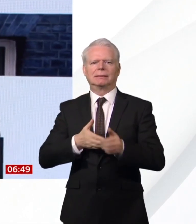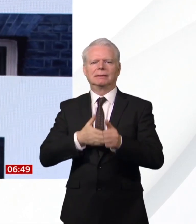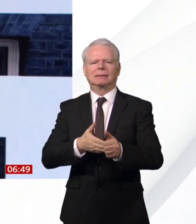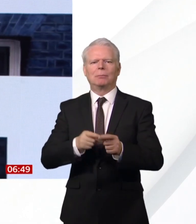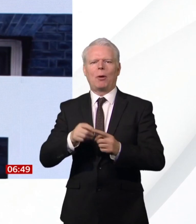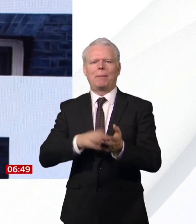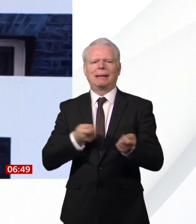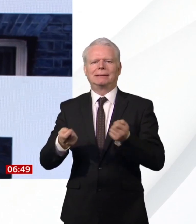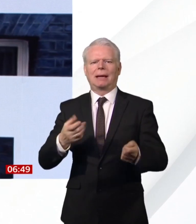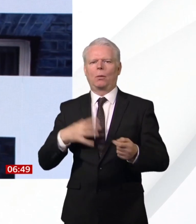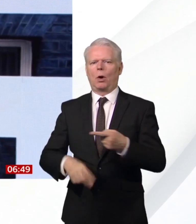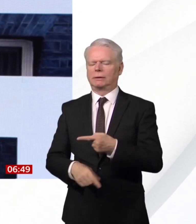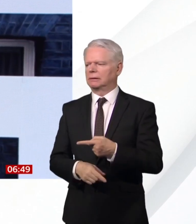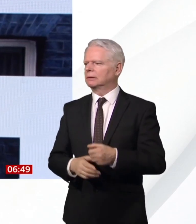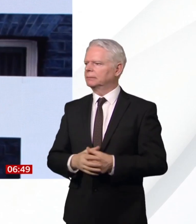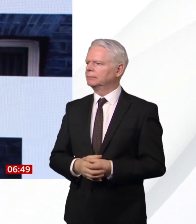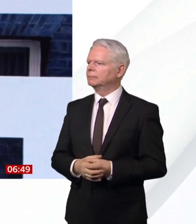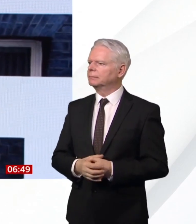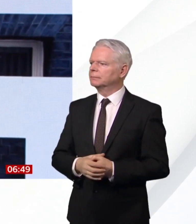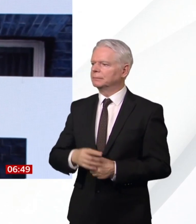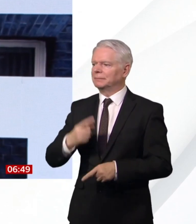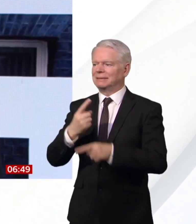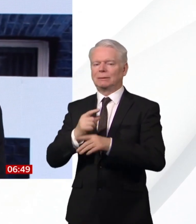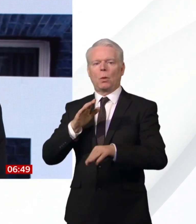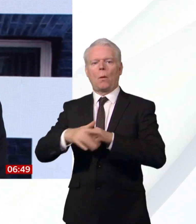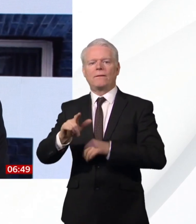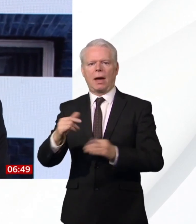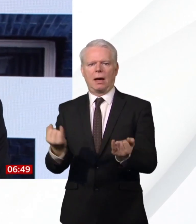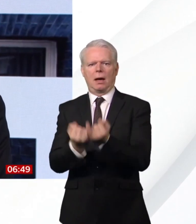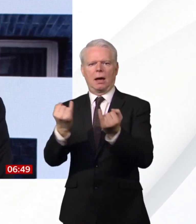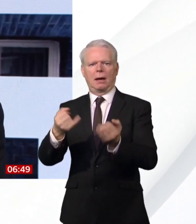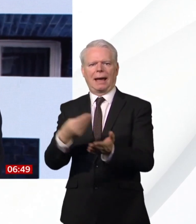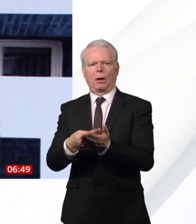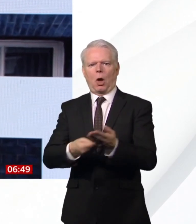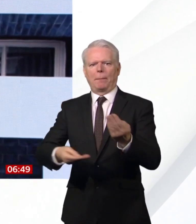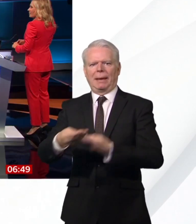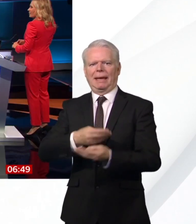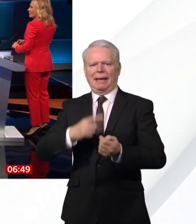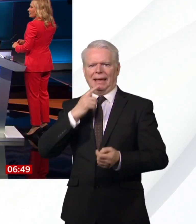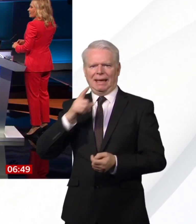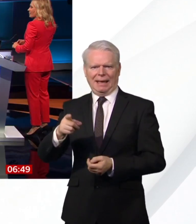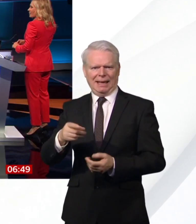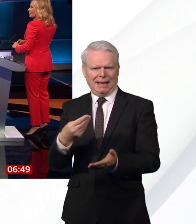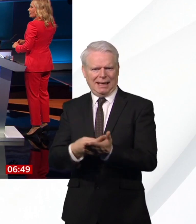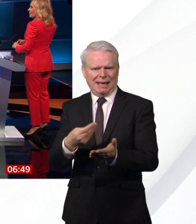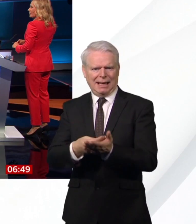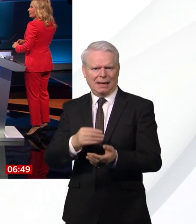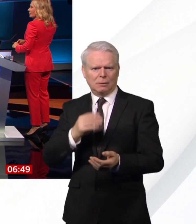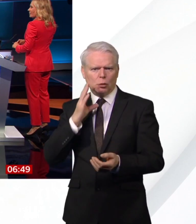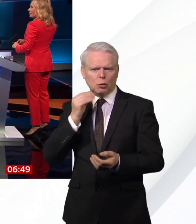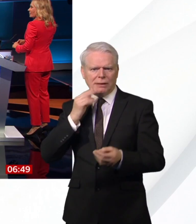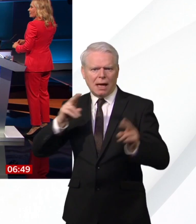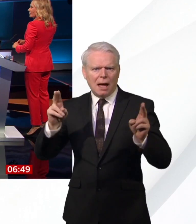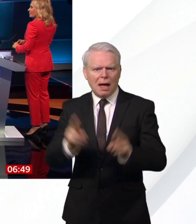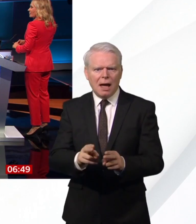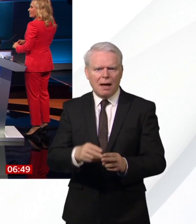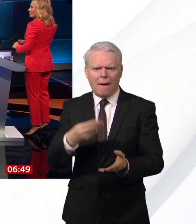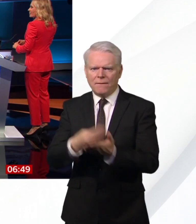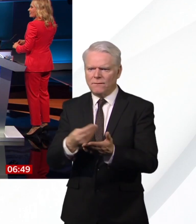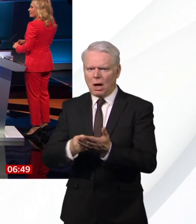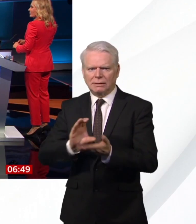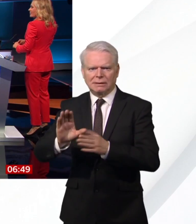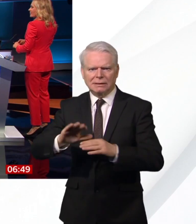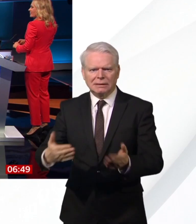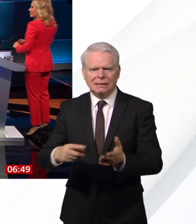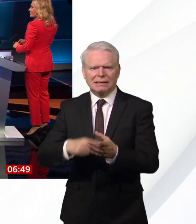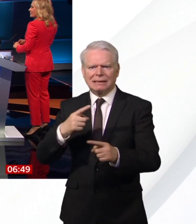we get the short-term sugar rush of unfunded borrowed tax cuts, but that would be followed by the crash of higher prices and